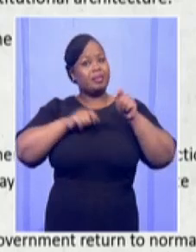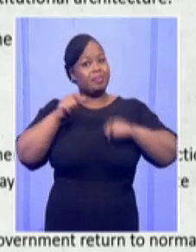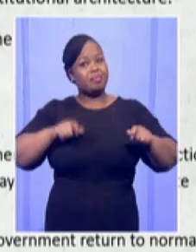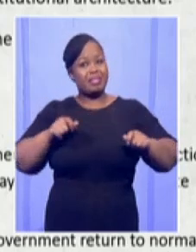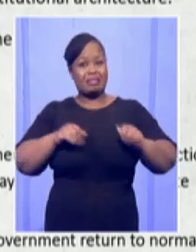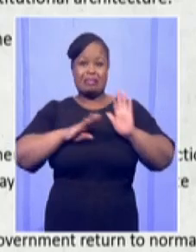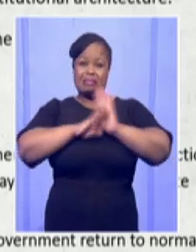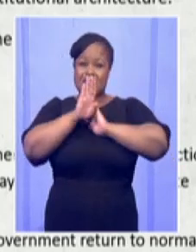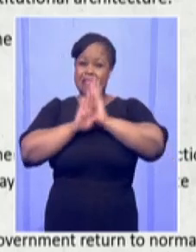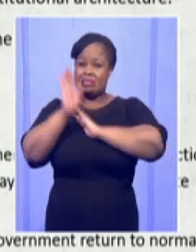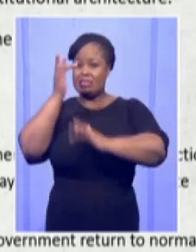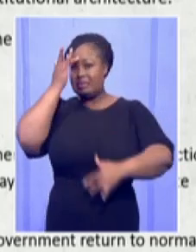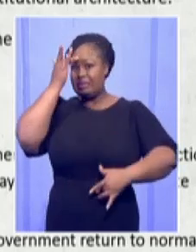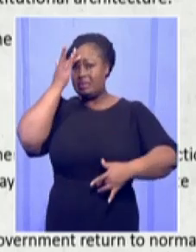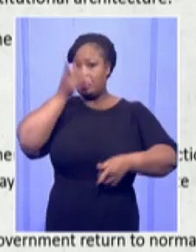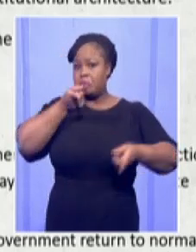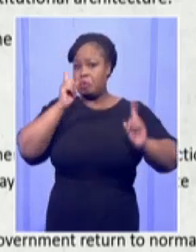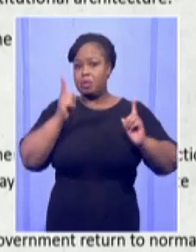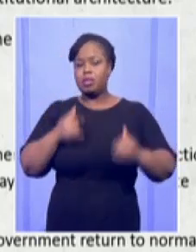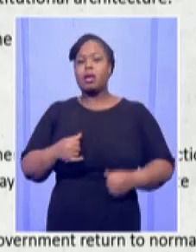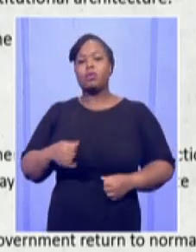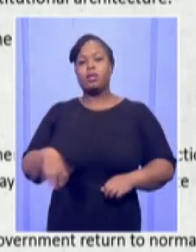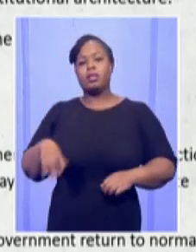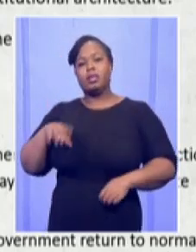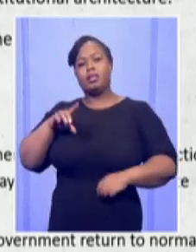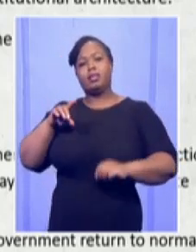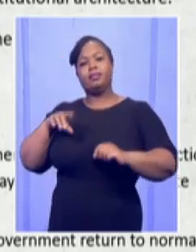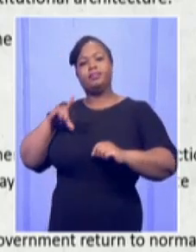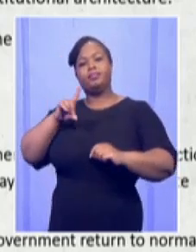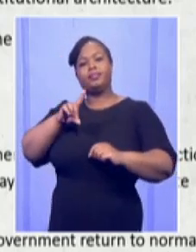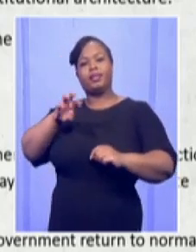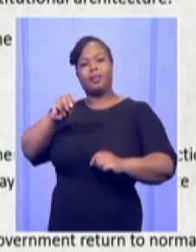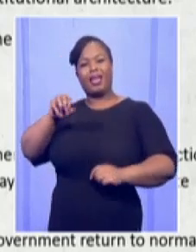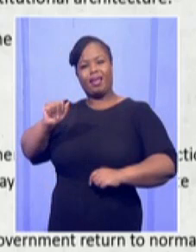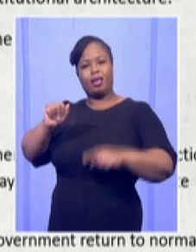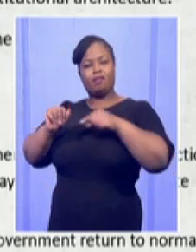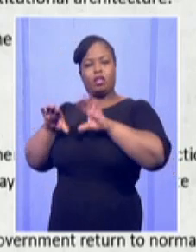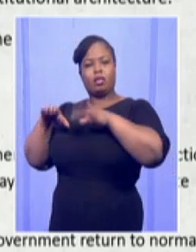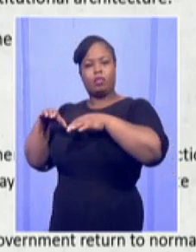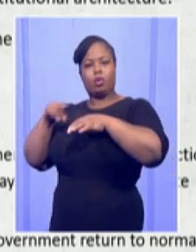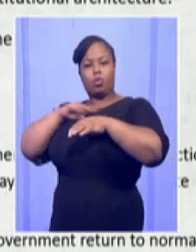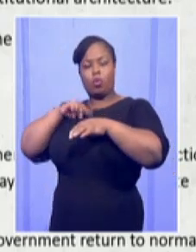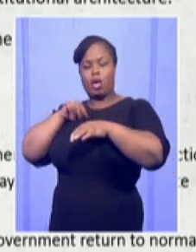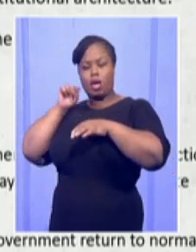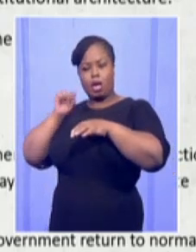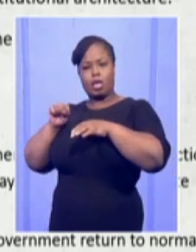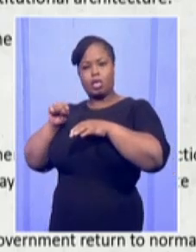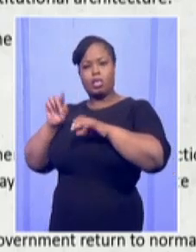action. The Disaster Management Act serving as the most appropriate